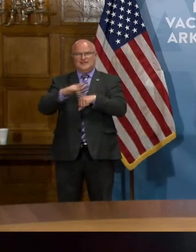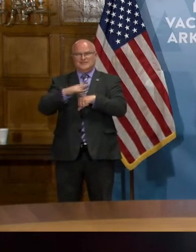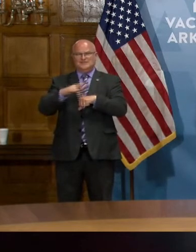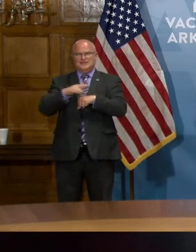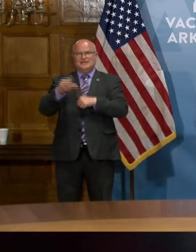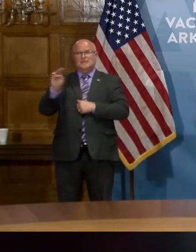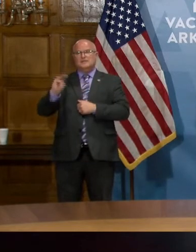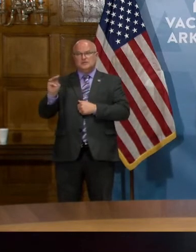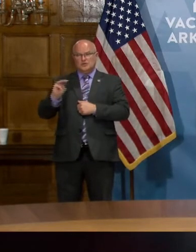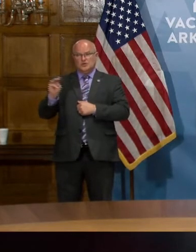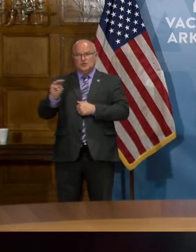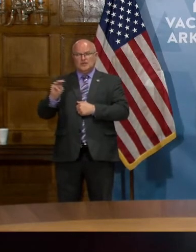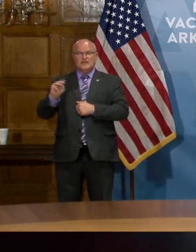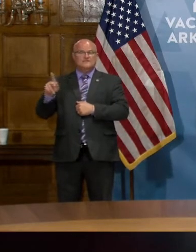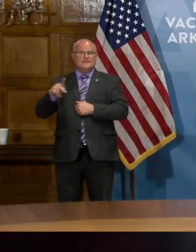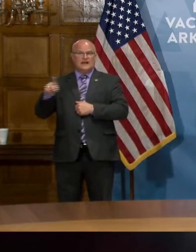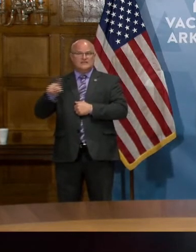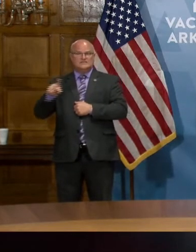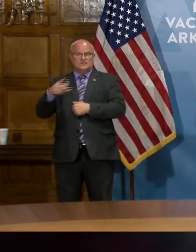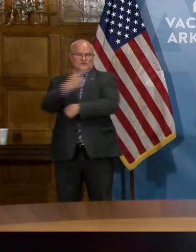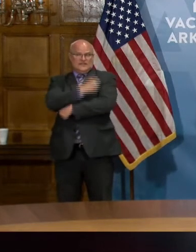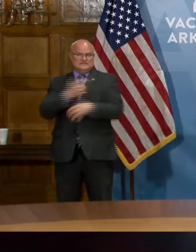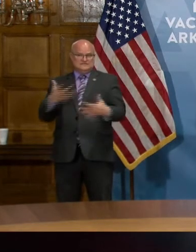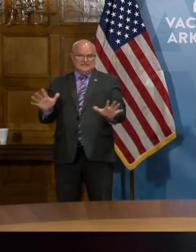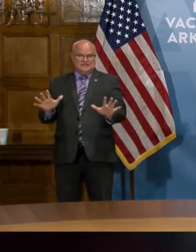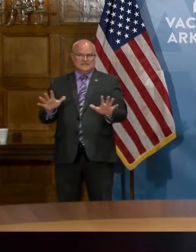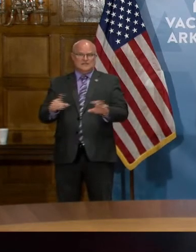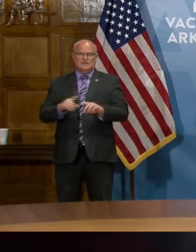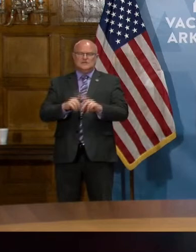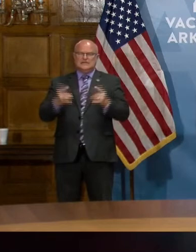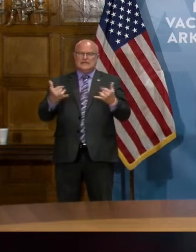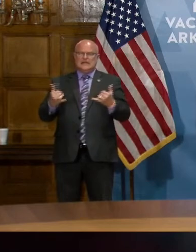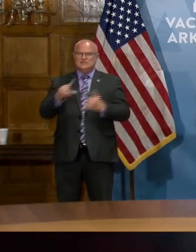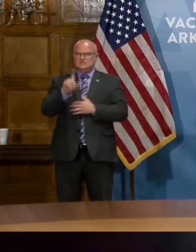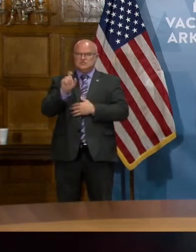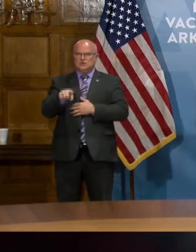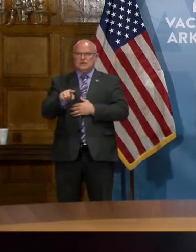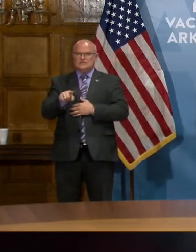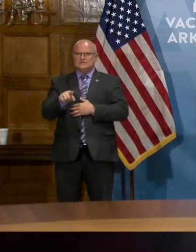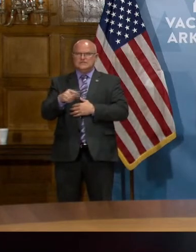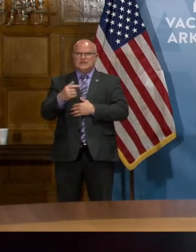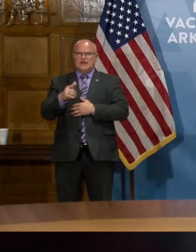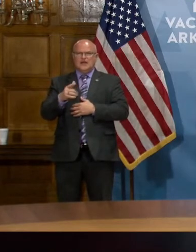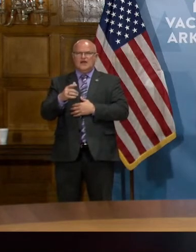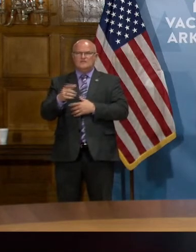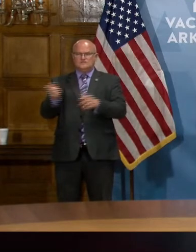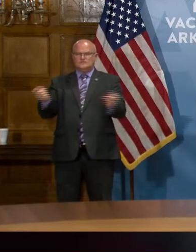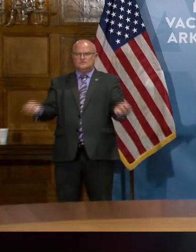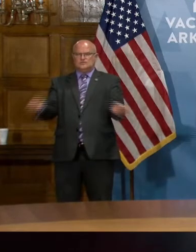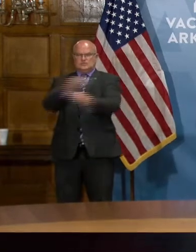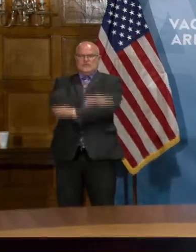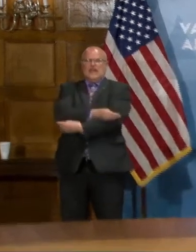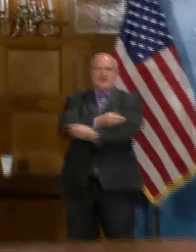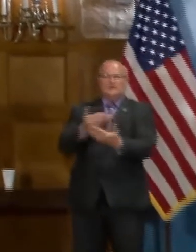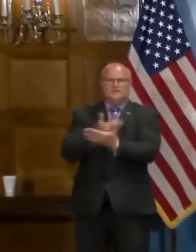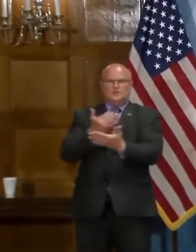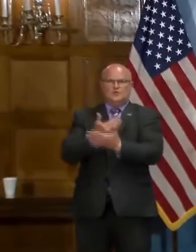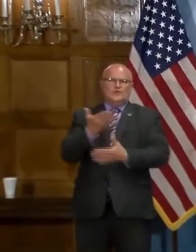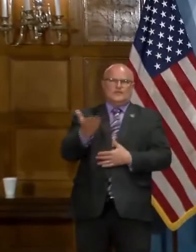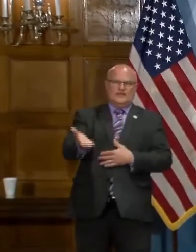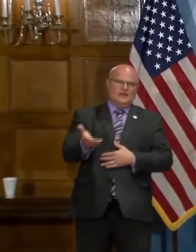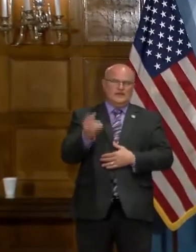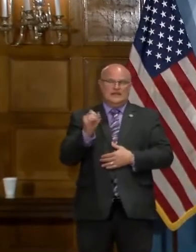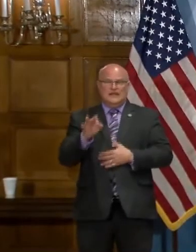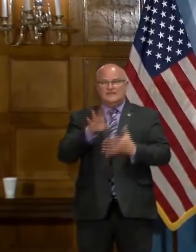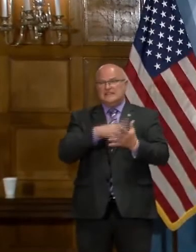of Moderna and the Pfizer vaccine. So it's just really a question of logistics and getting the new supply there. If